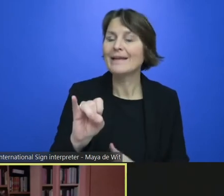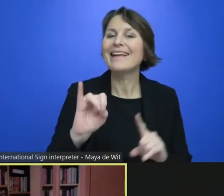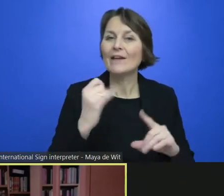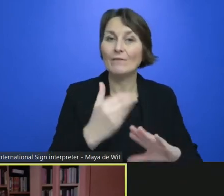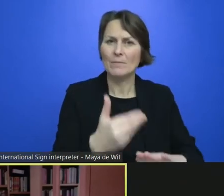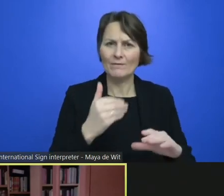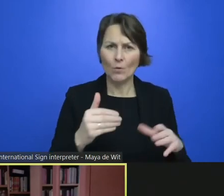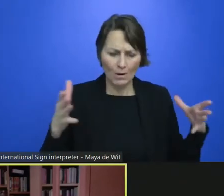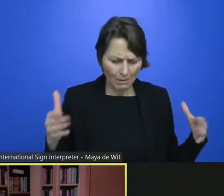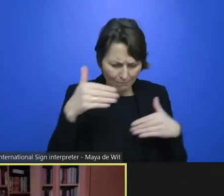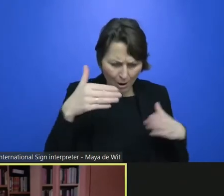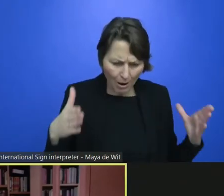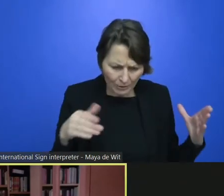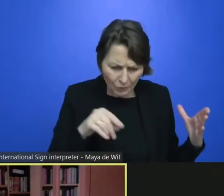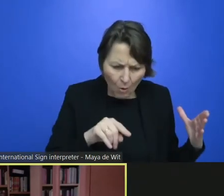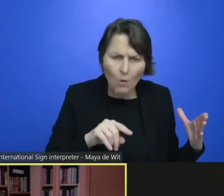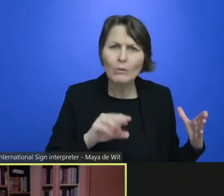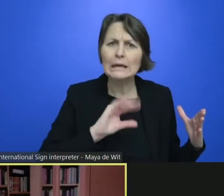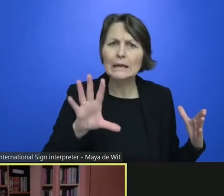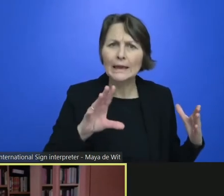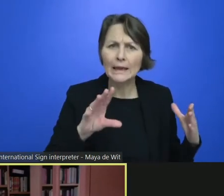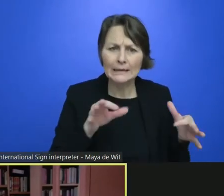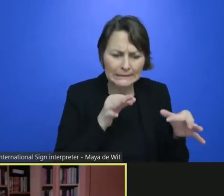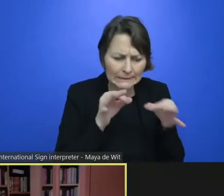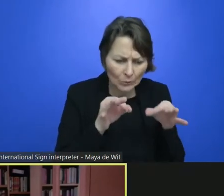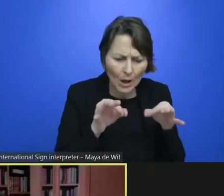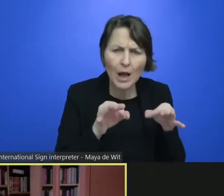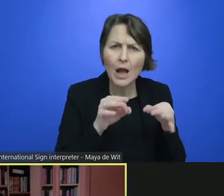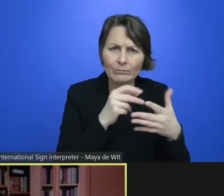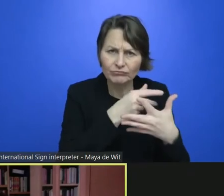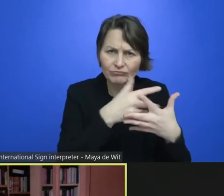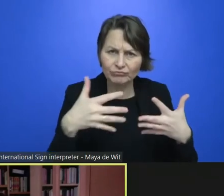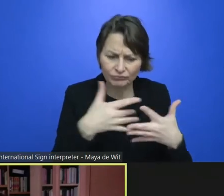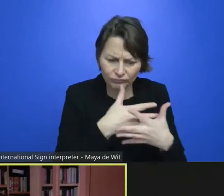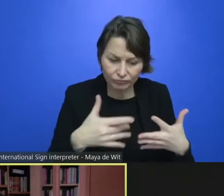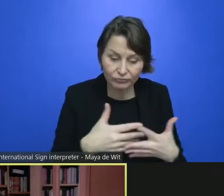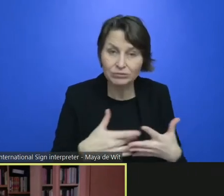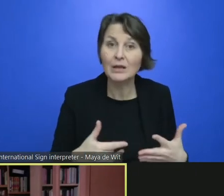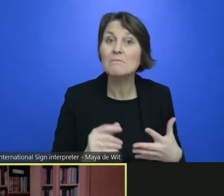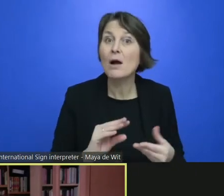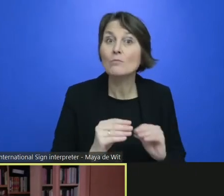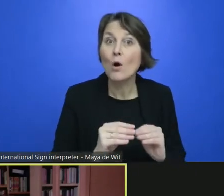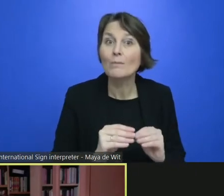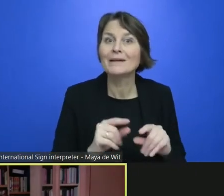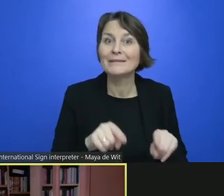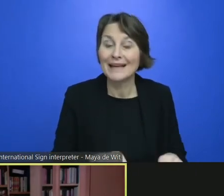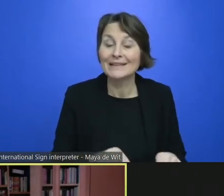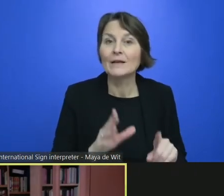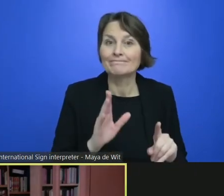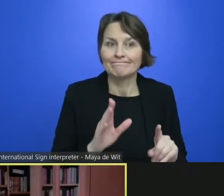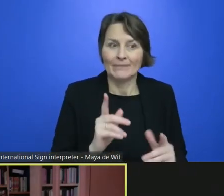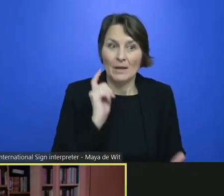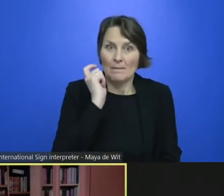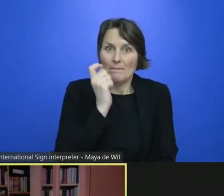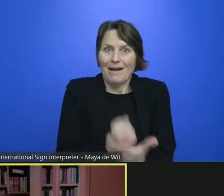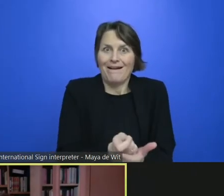around the algorithms and, you know, the commercial secrecy there, is when the buyers insist that they have to be able to look in